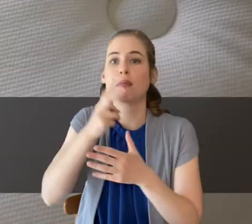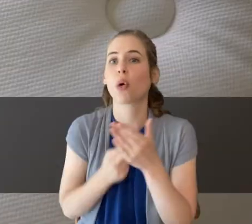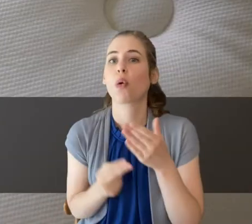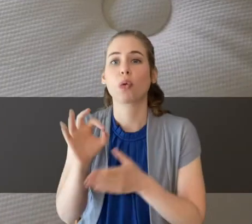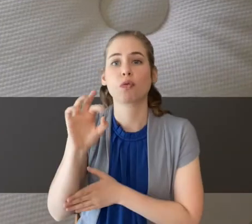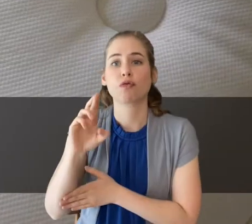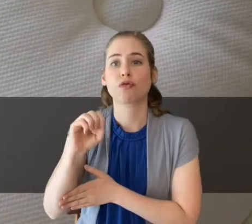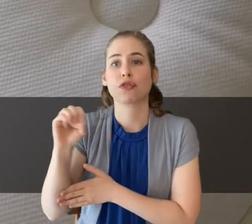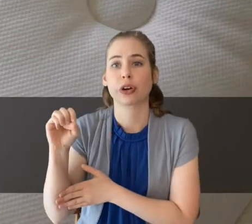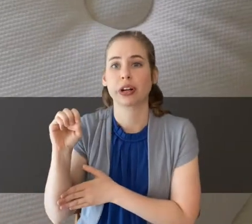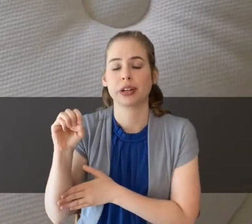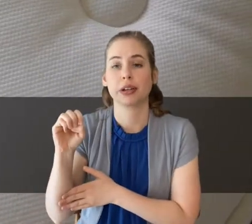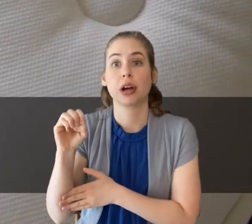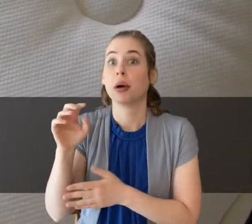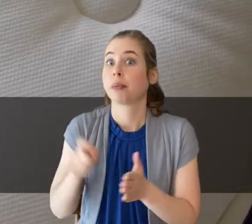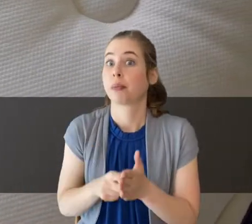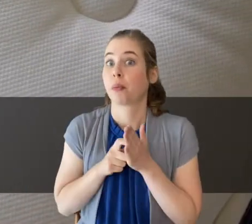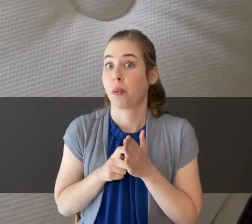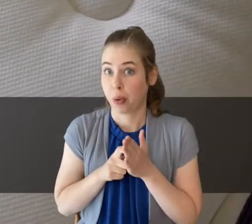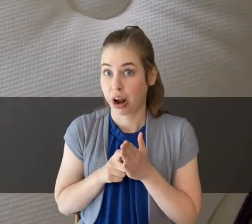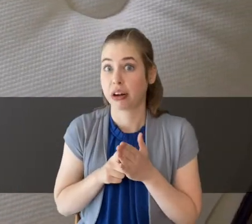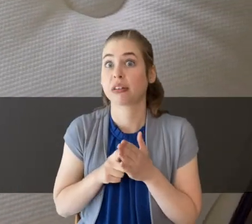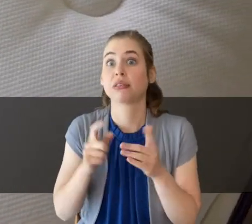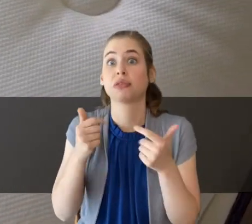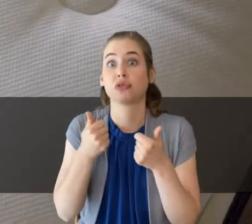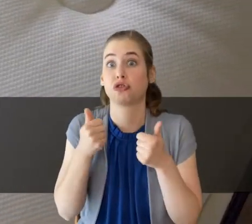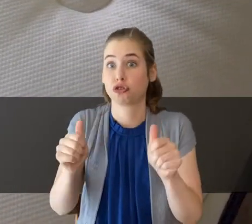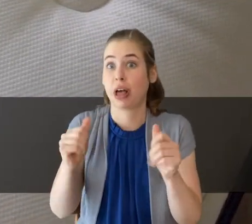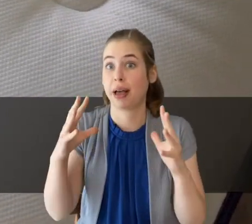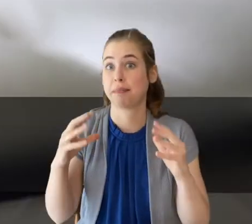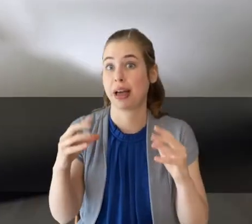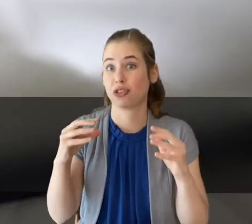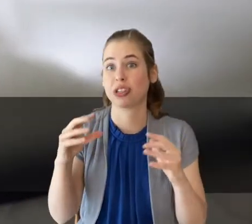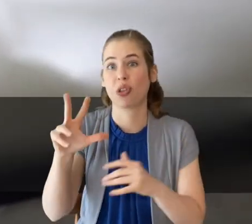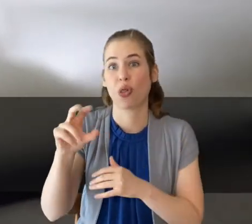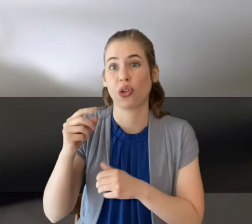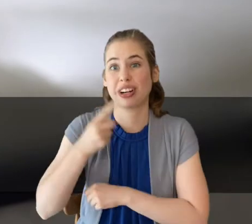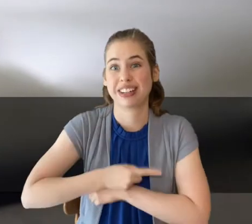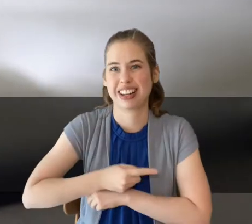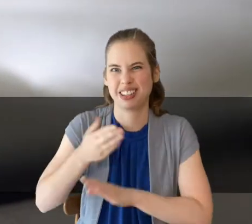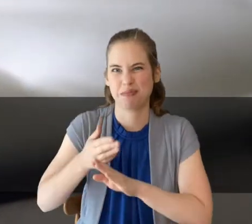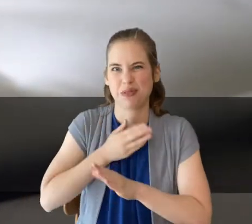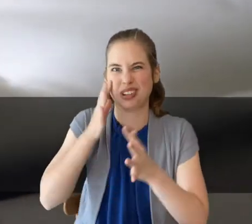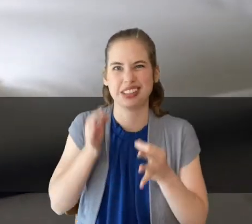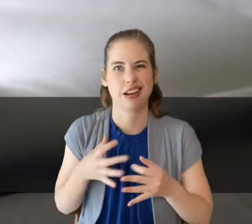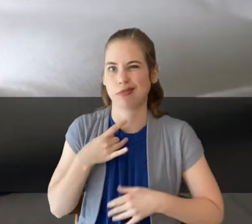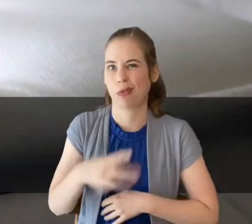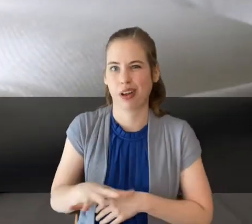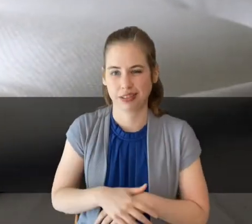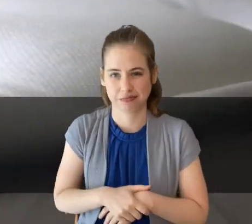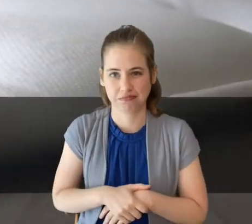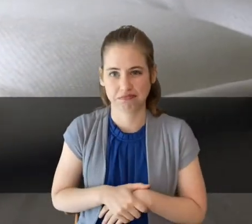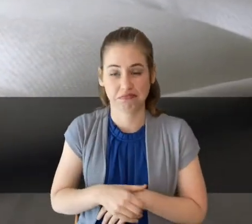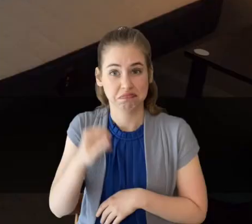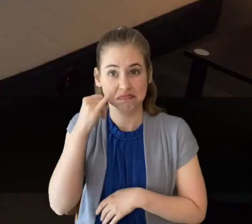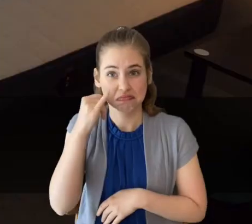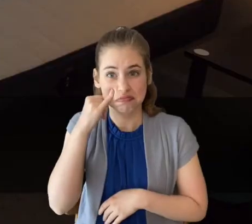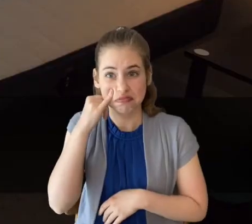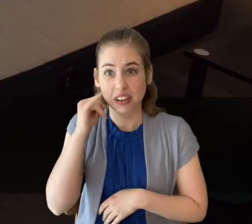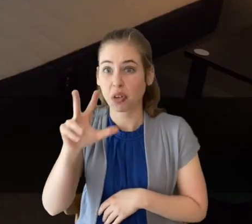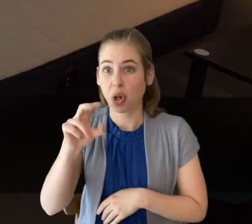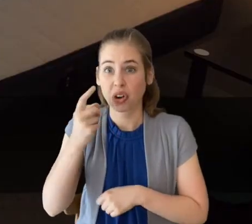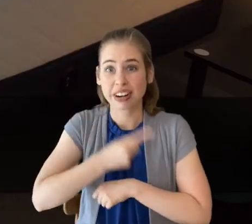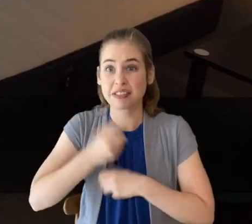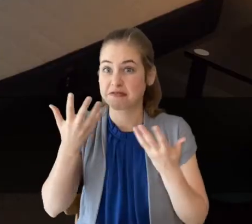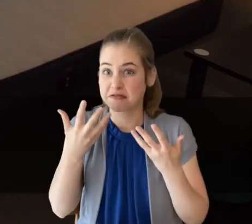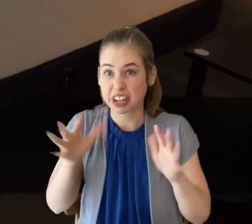returns. They do, however, stipulate that you must try the mattress for at least 30 days before initiating that return. And if you're